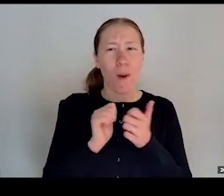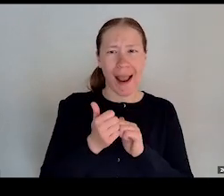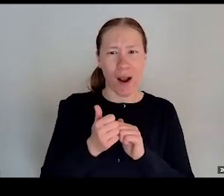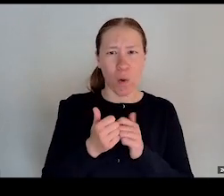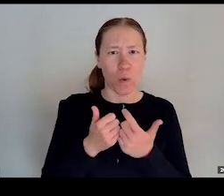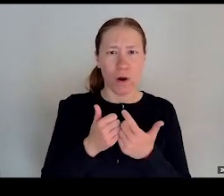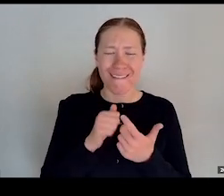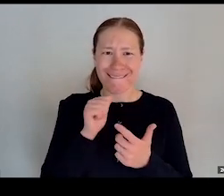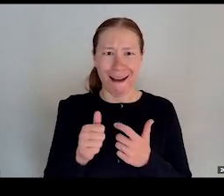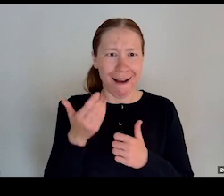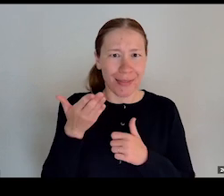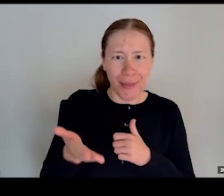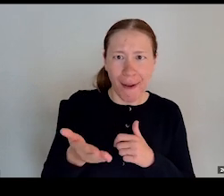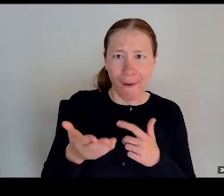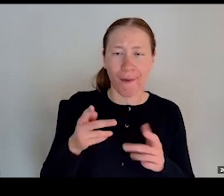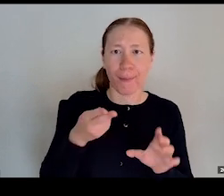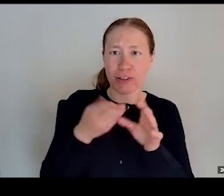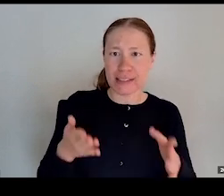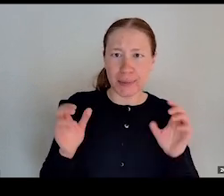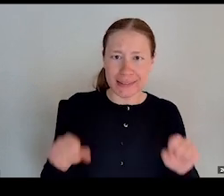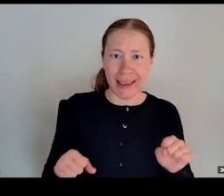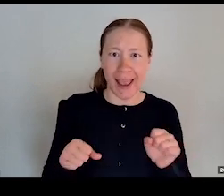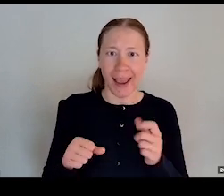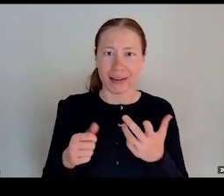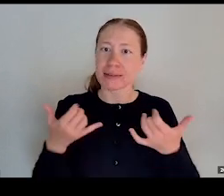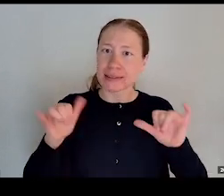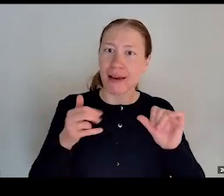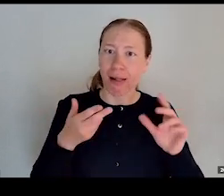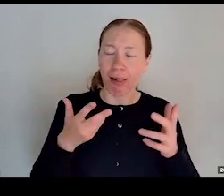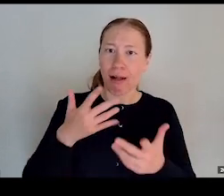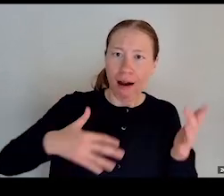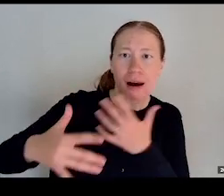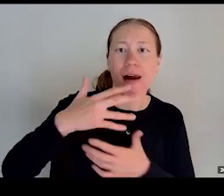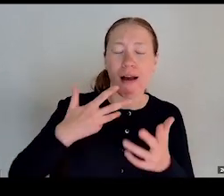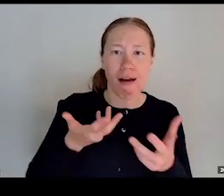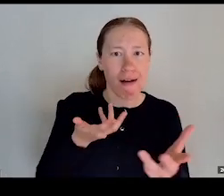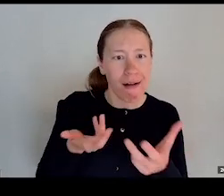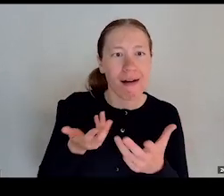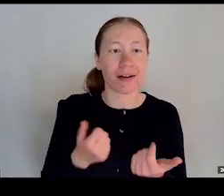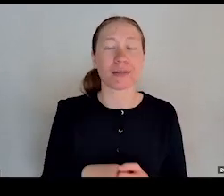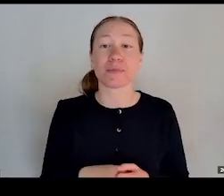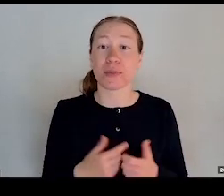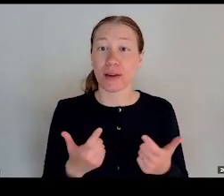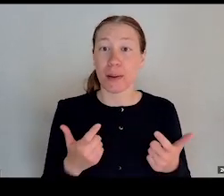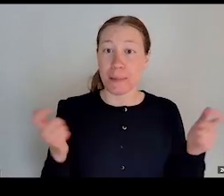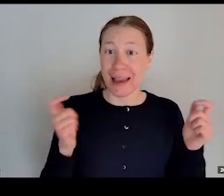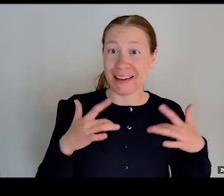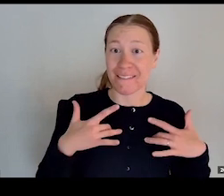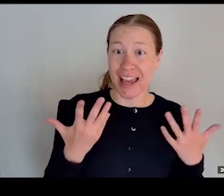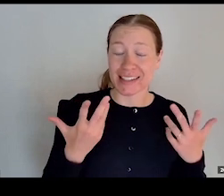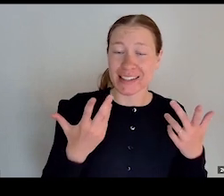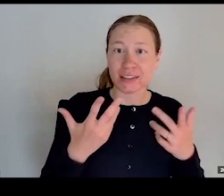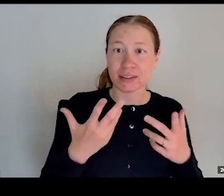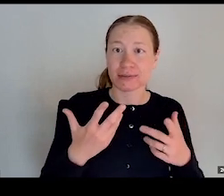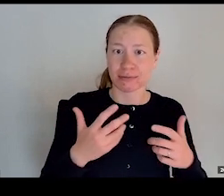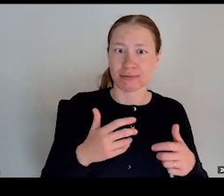or otherwise participate. So if there is an event where a number of people are participating all within a certain